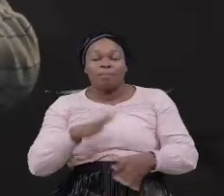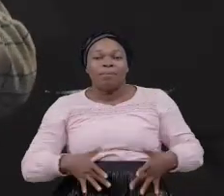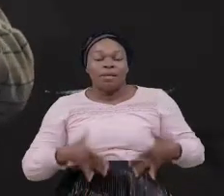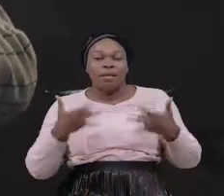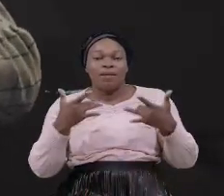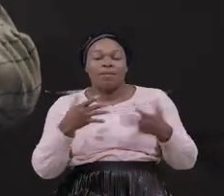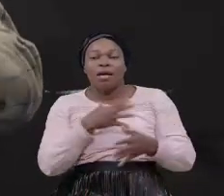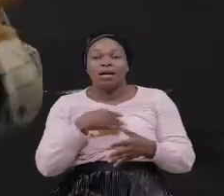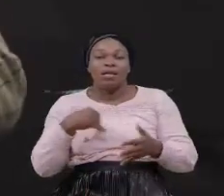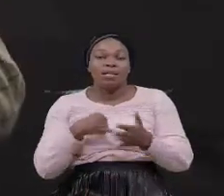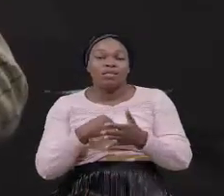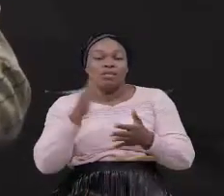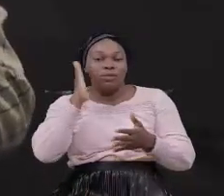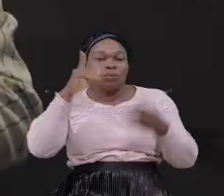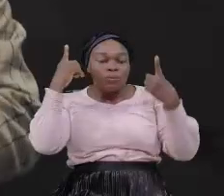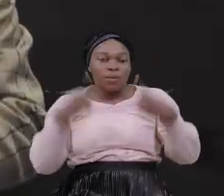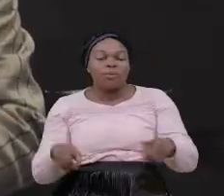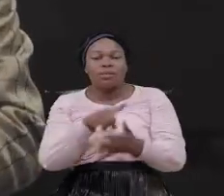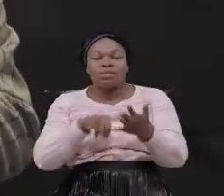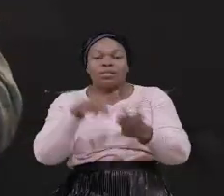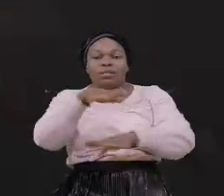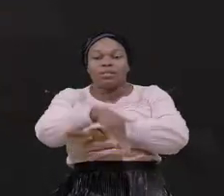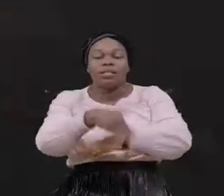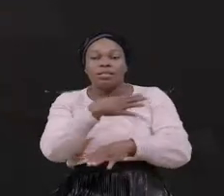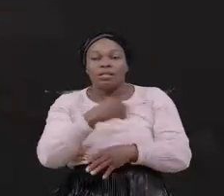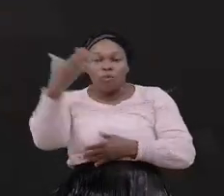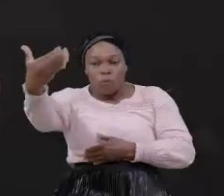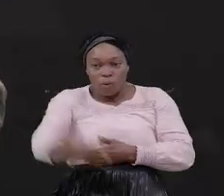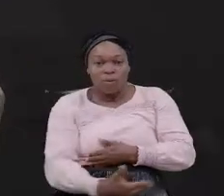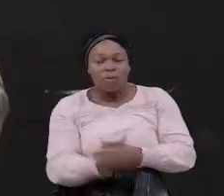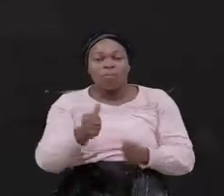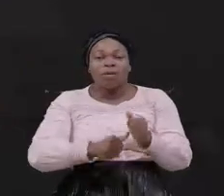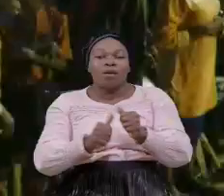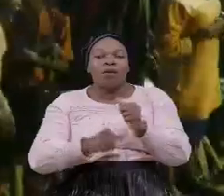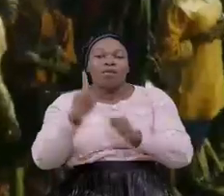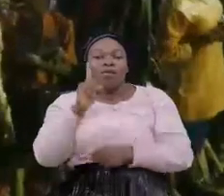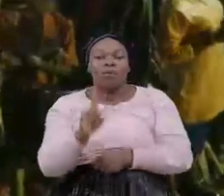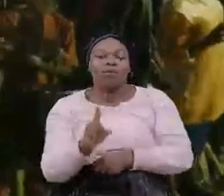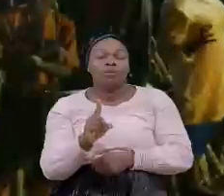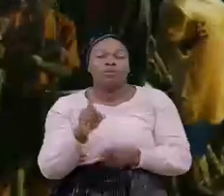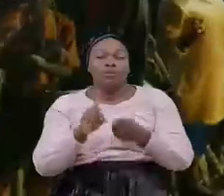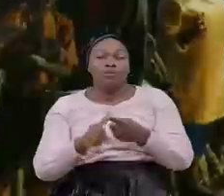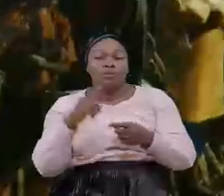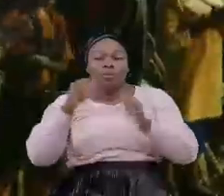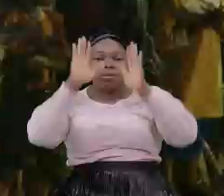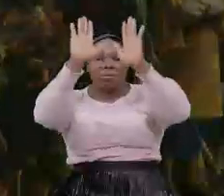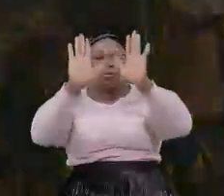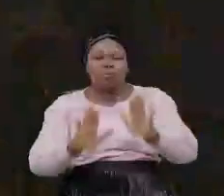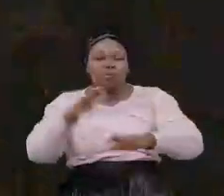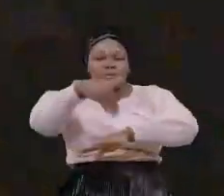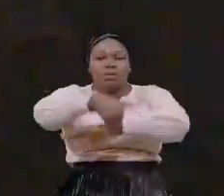everyone to the miracle arena tonight in Jesus' name.